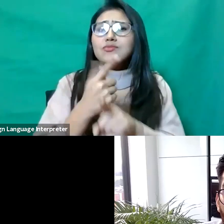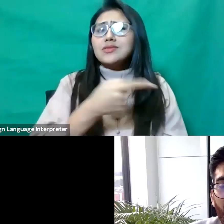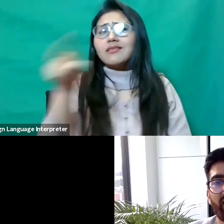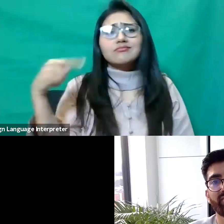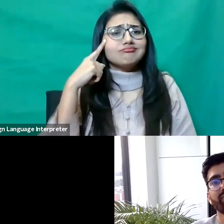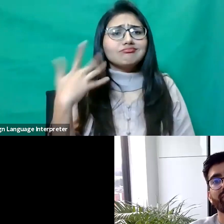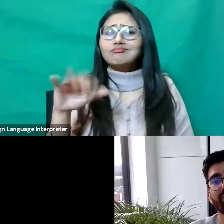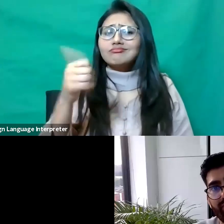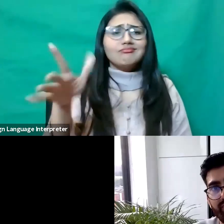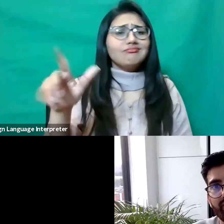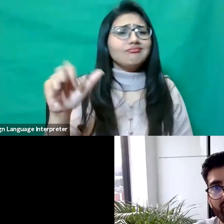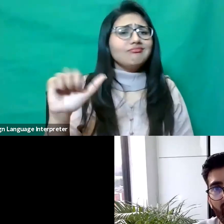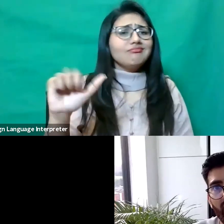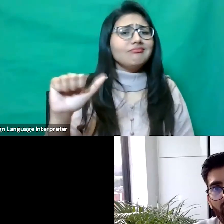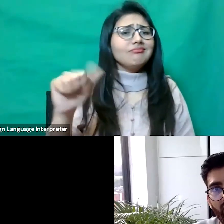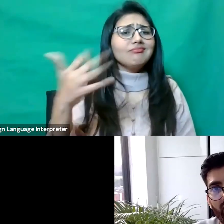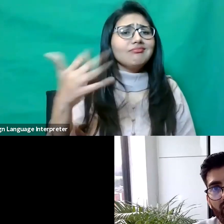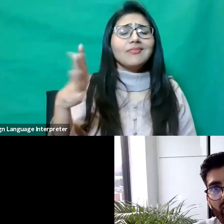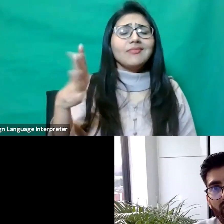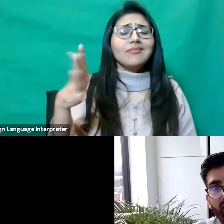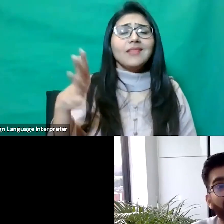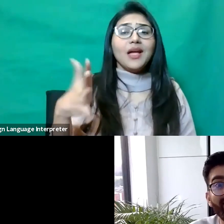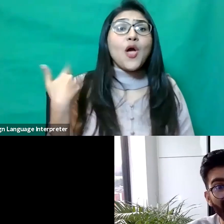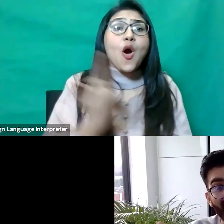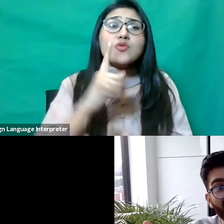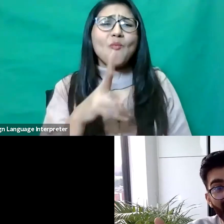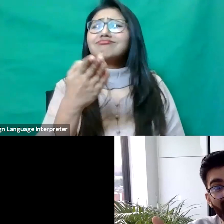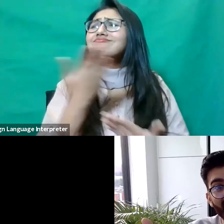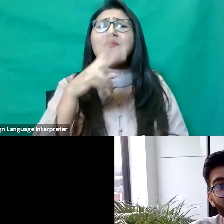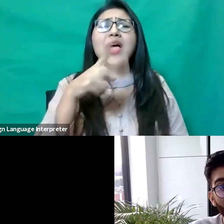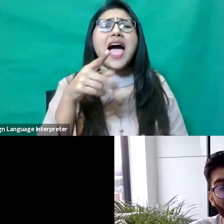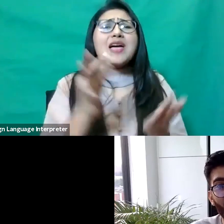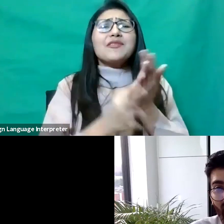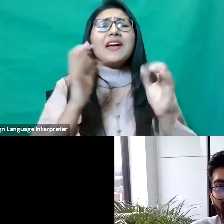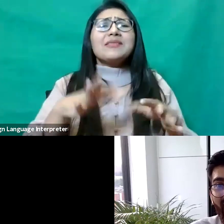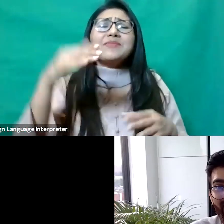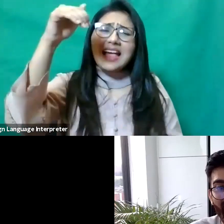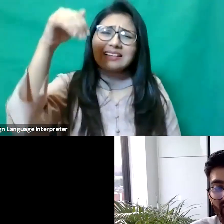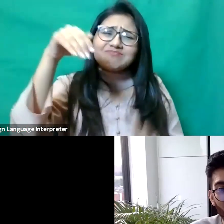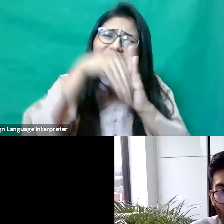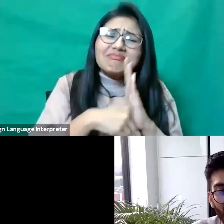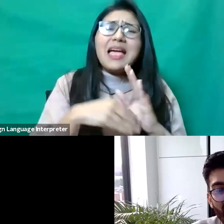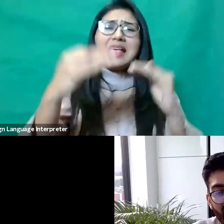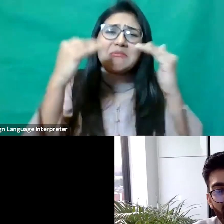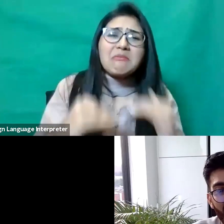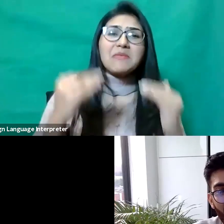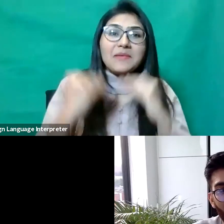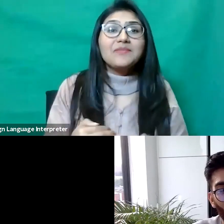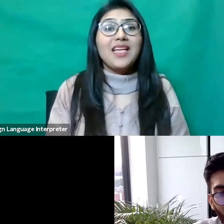my teachers put me down for the foundation paper. Yeah, actually, we had sort of